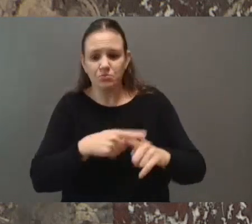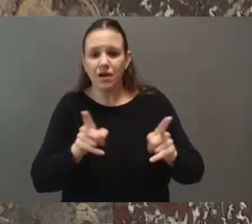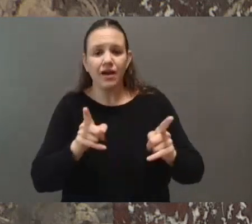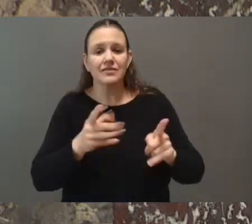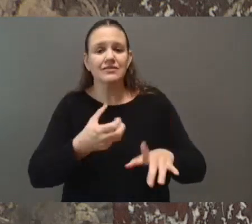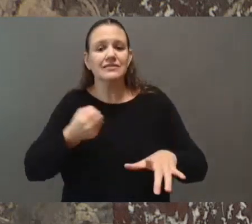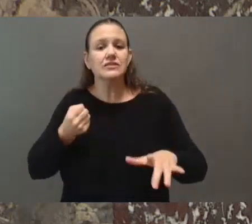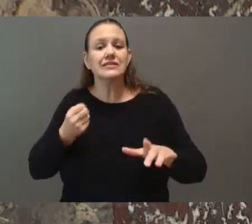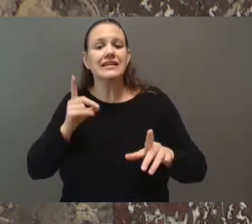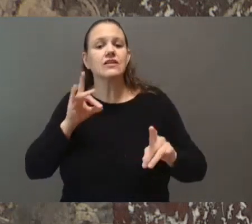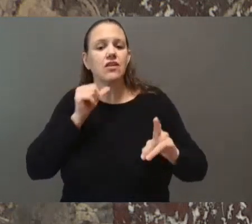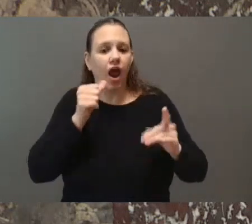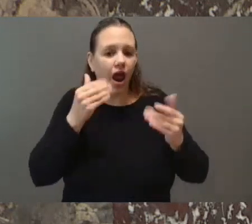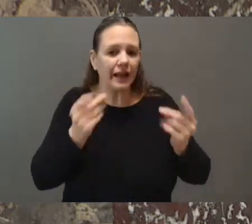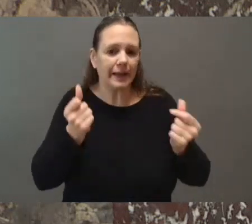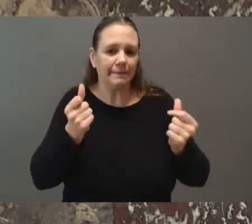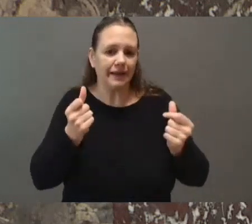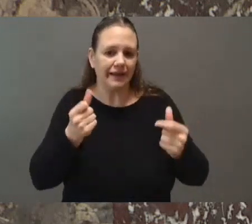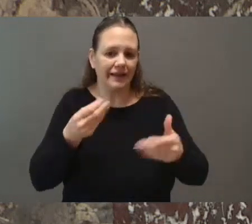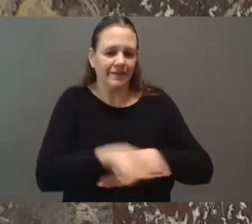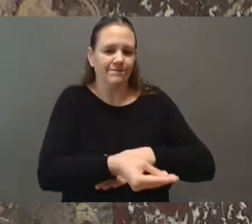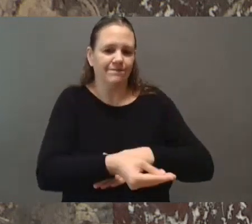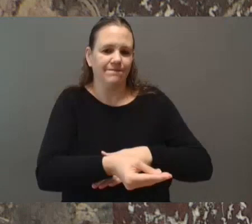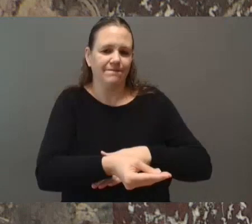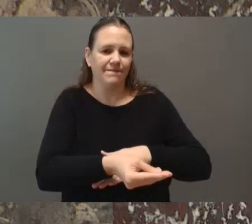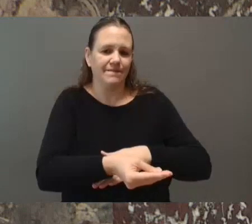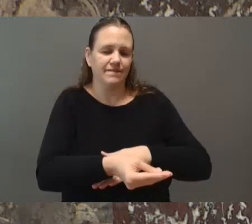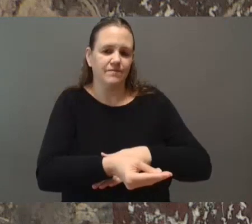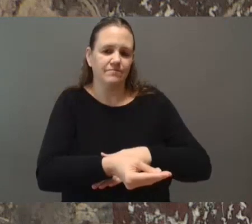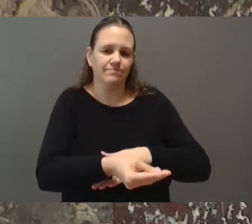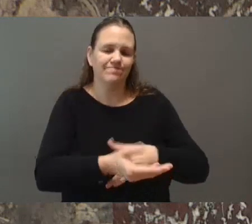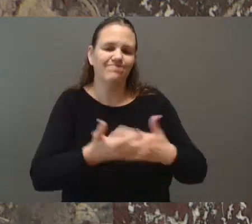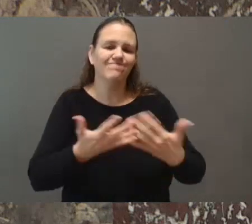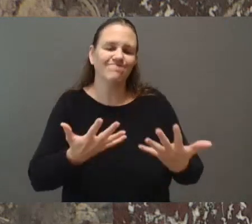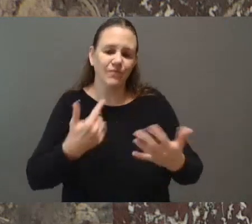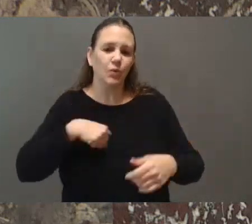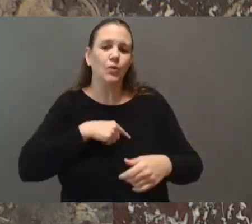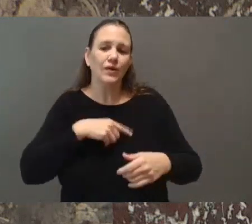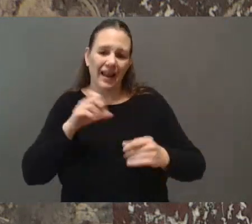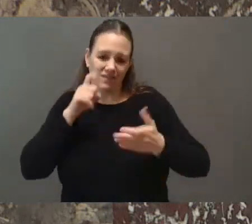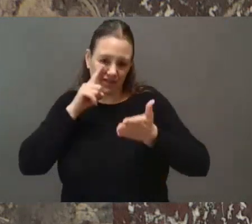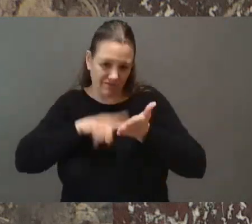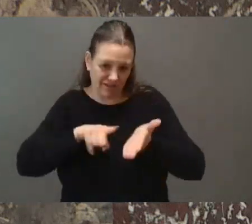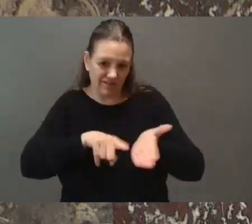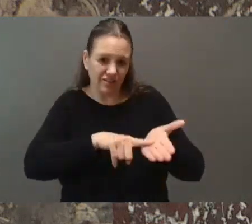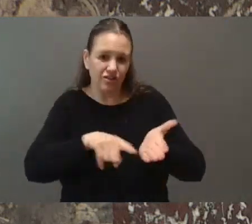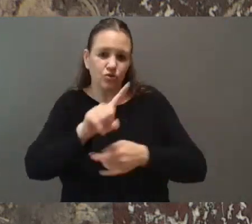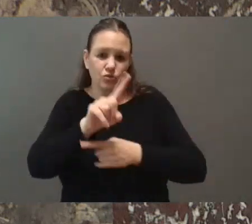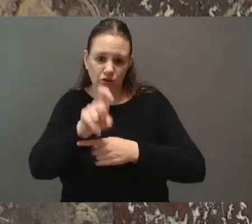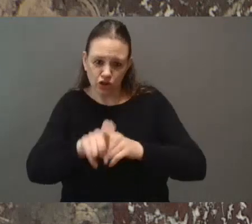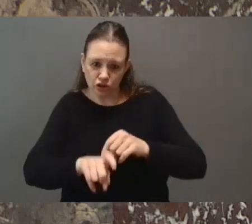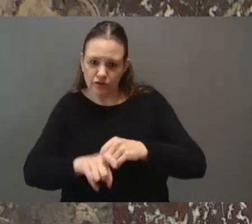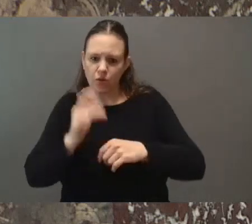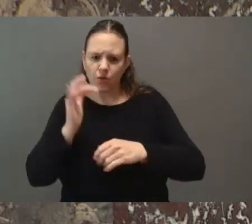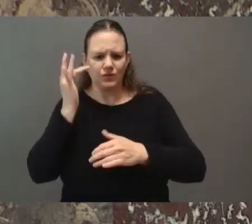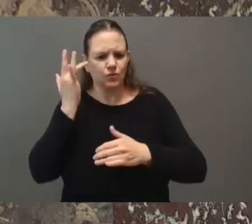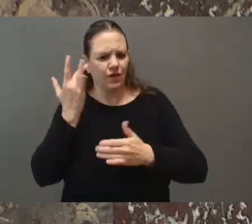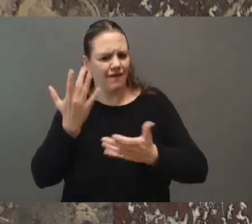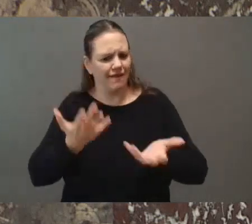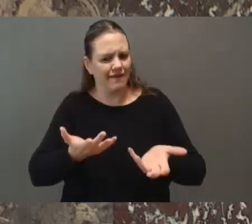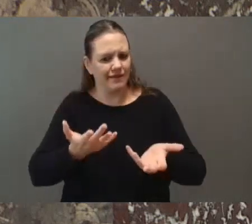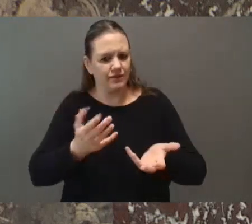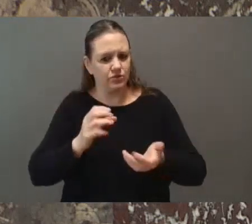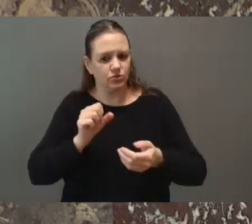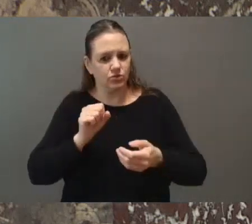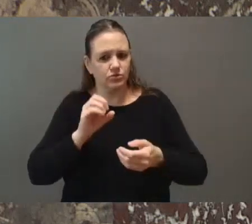questions that need to be answered about this horrific death, which is why the Solicitor General has directed a coroner's inquest.